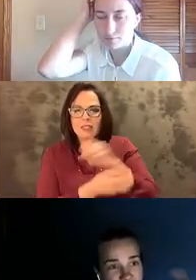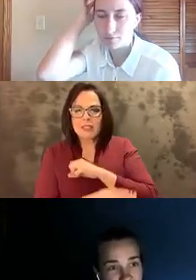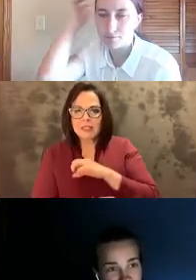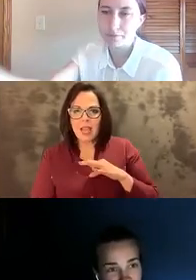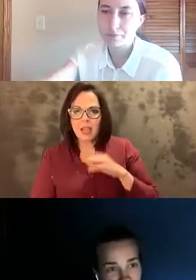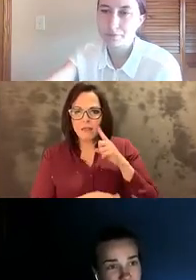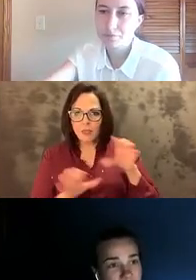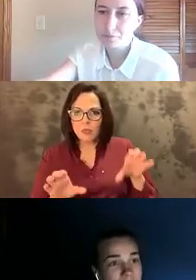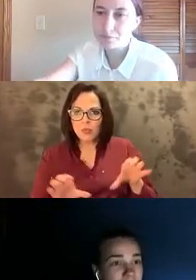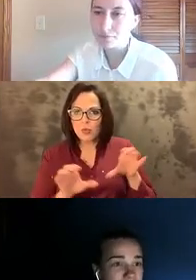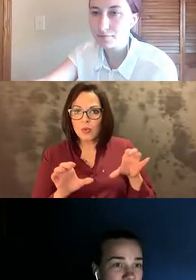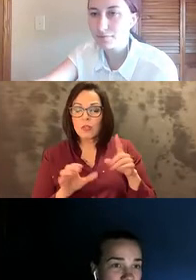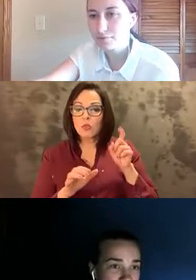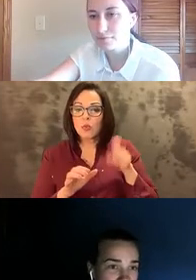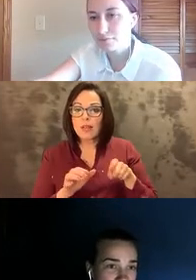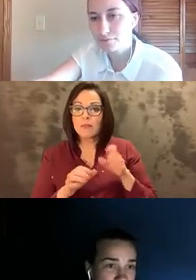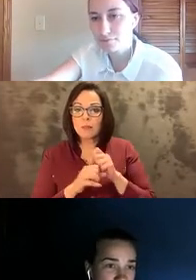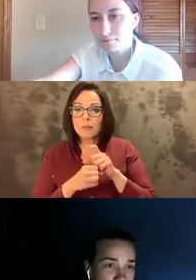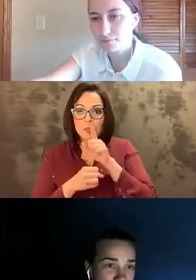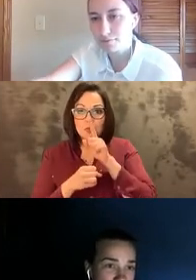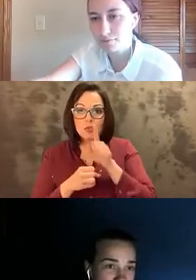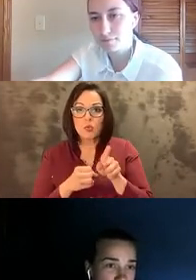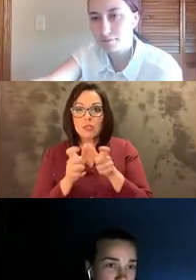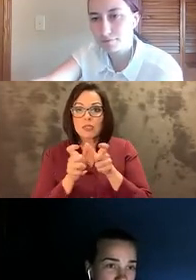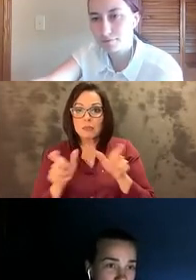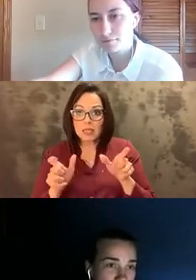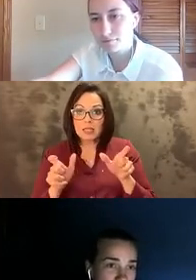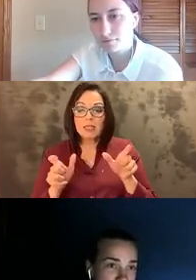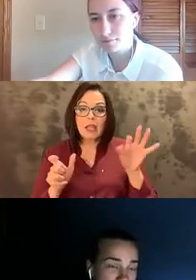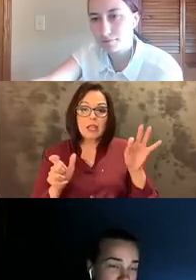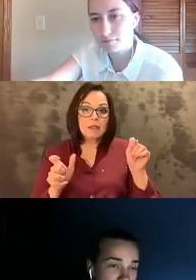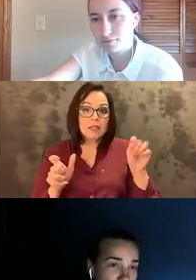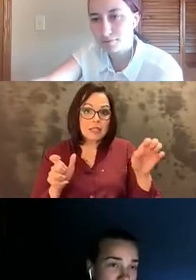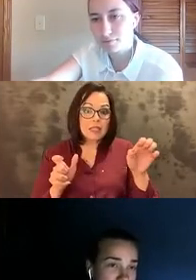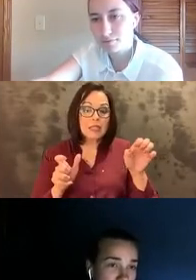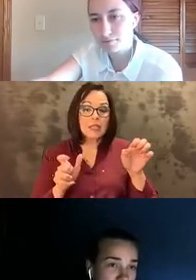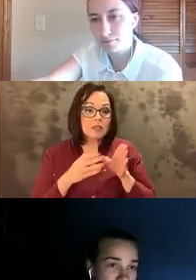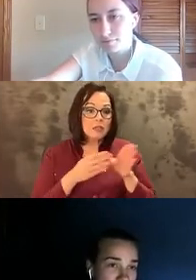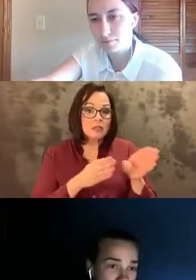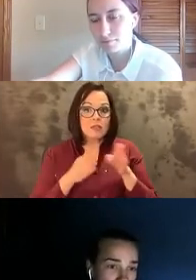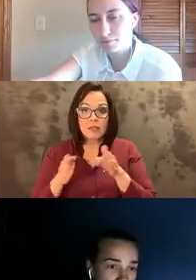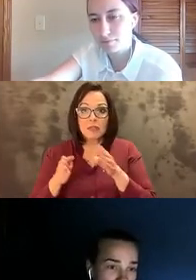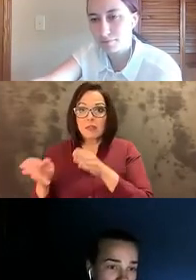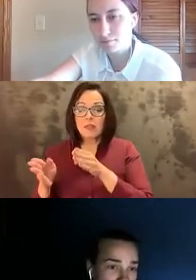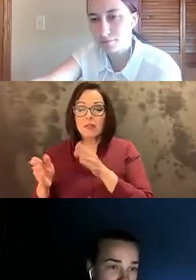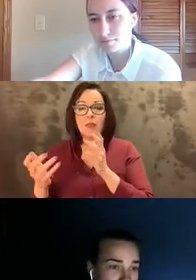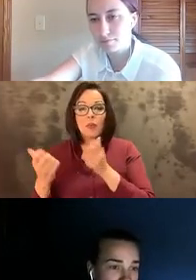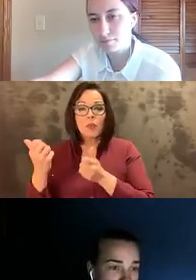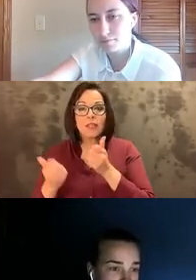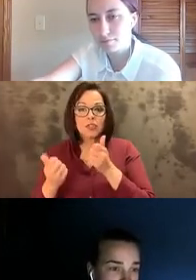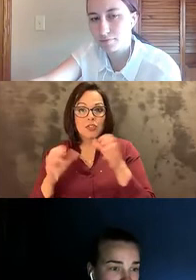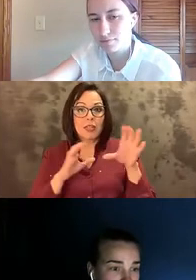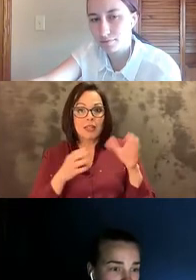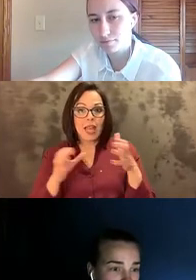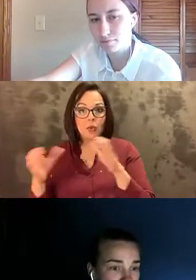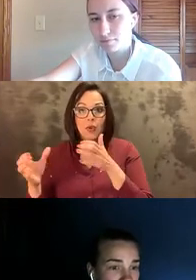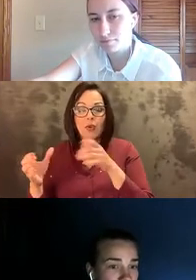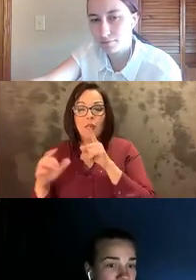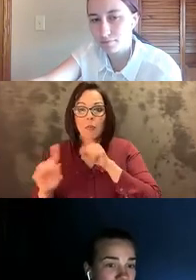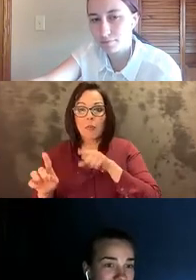sure to split up the FTEs into the corresponding categories on the reporting form.